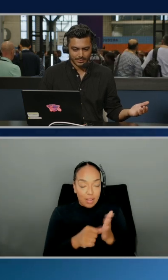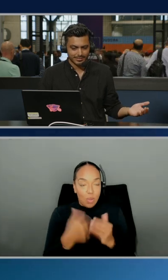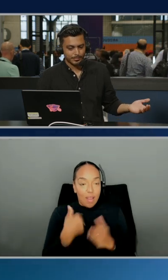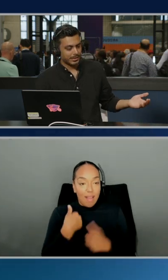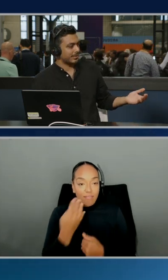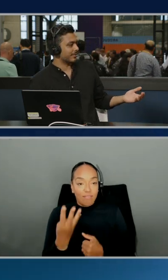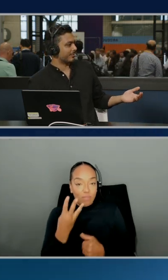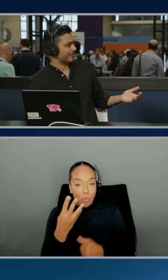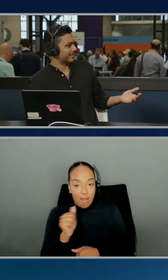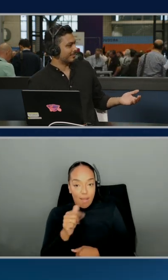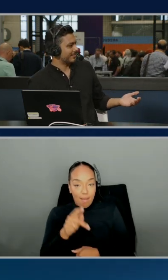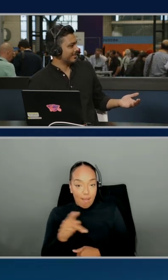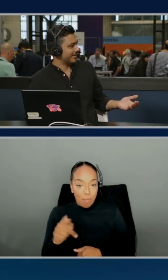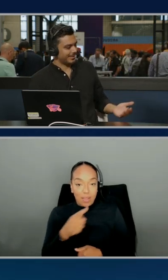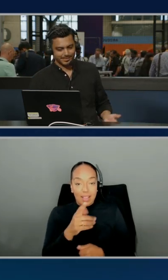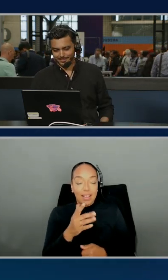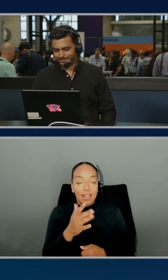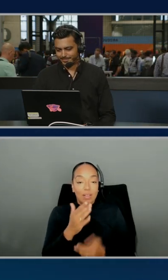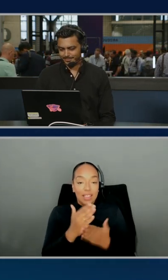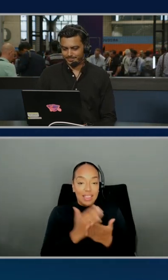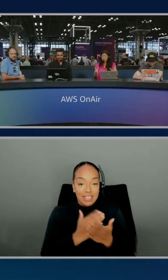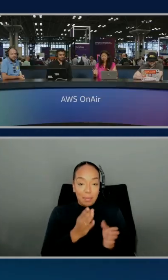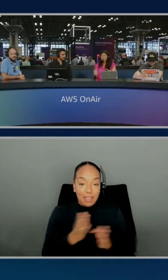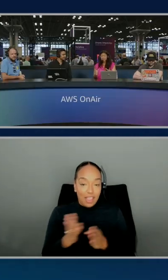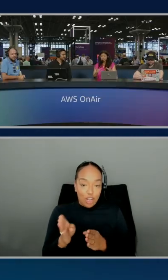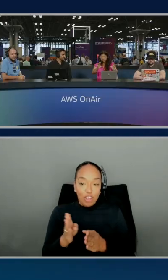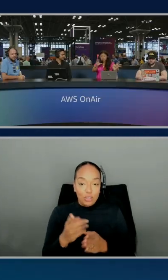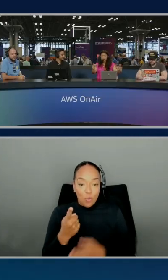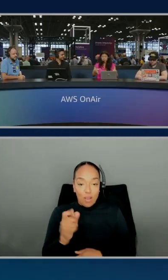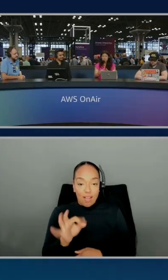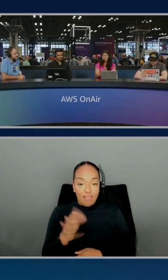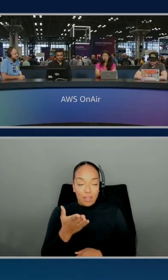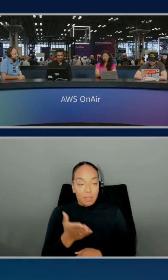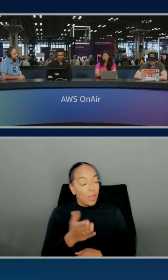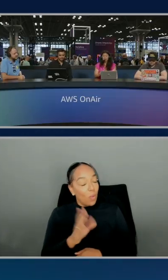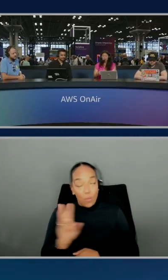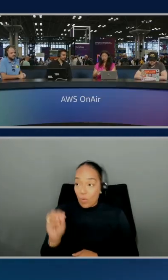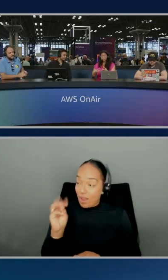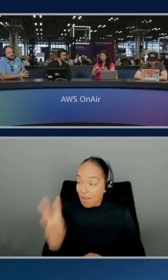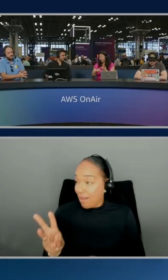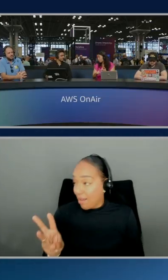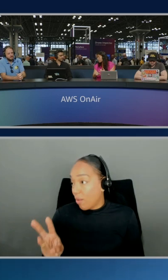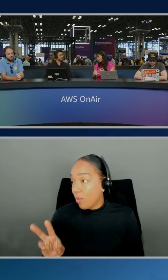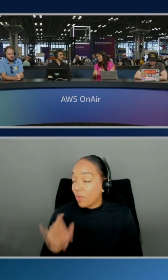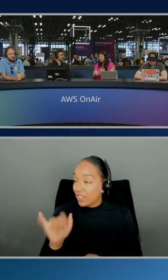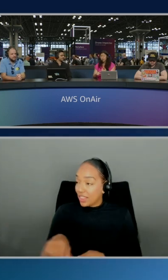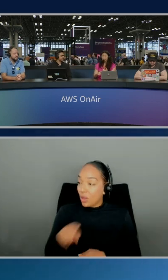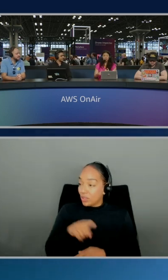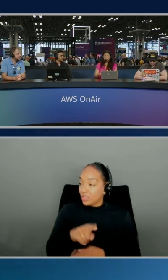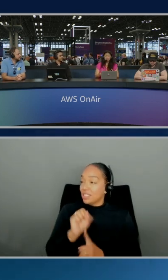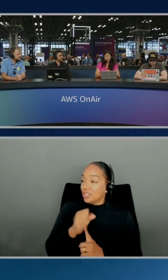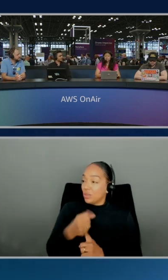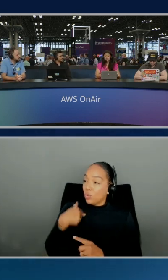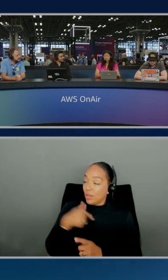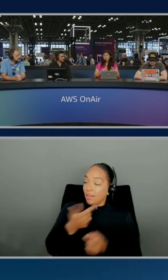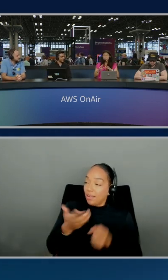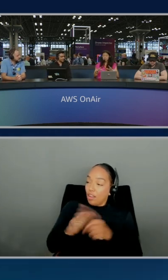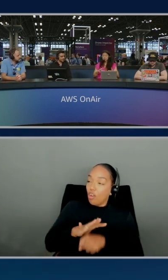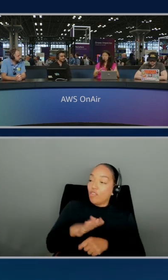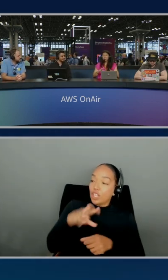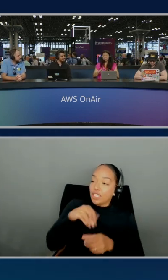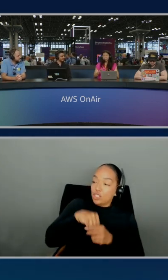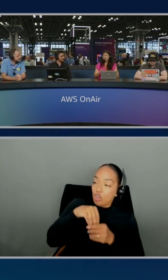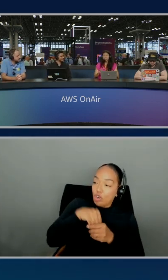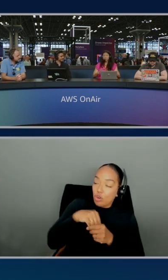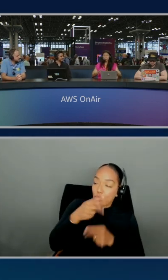and Lesson Planner is one of them. Wow. So the use cases we've covered here, internal productivity,